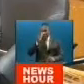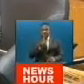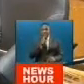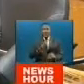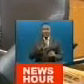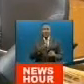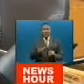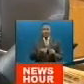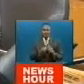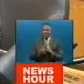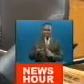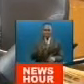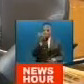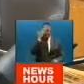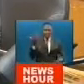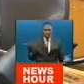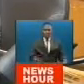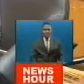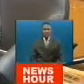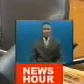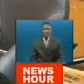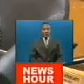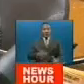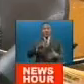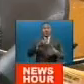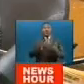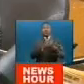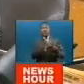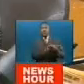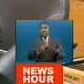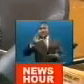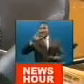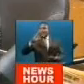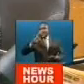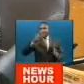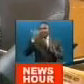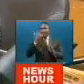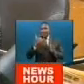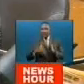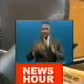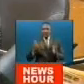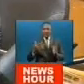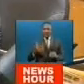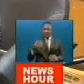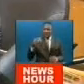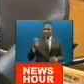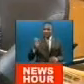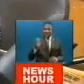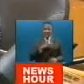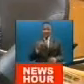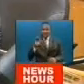Mr. Speaker, I can go on and on, but let me go to the next page, page 6. Mr. Speaker, if you look at E and F,